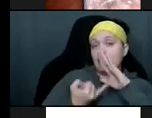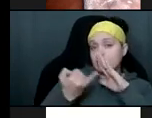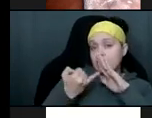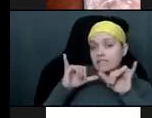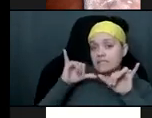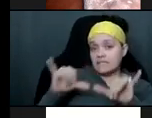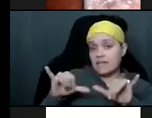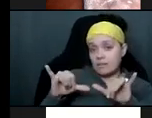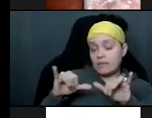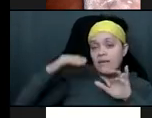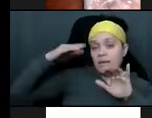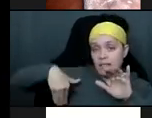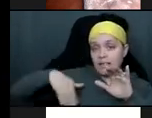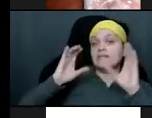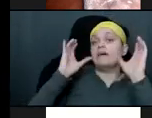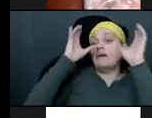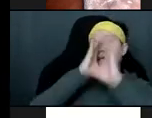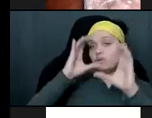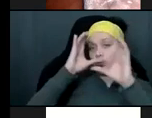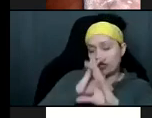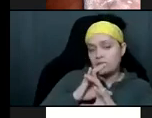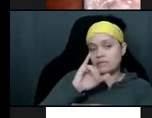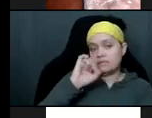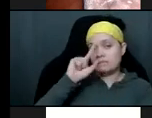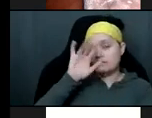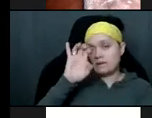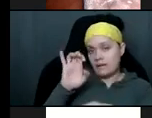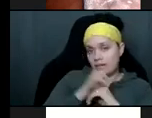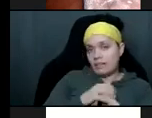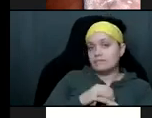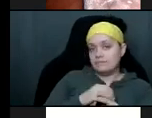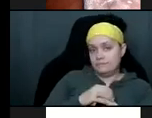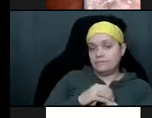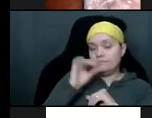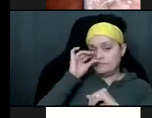settlement, late exploration, ISLE.